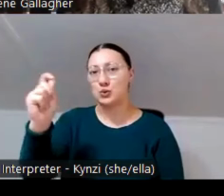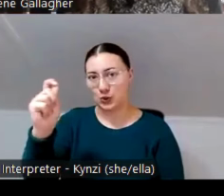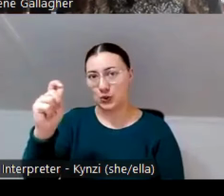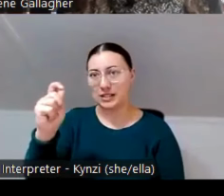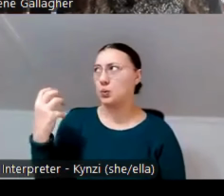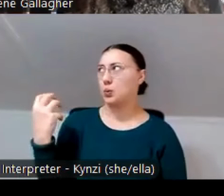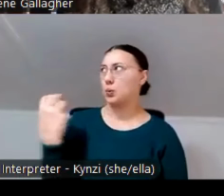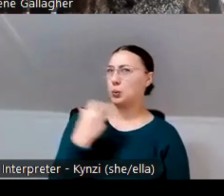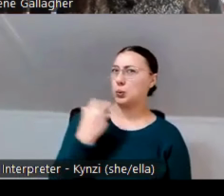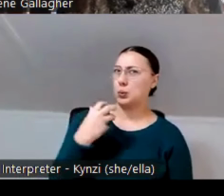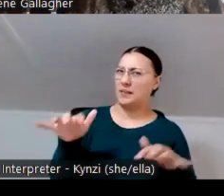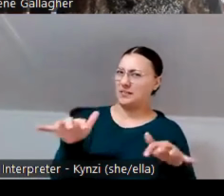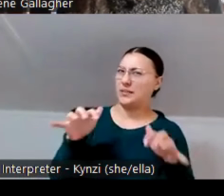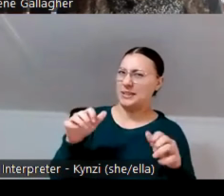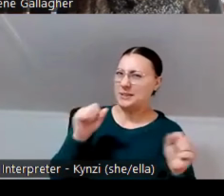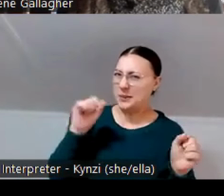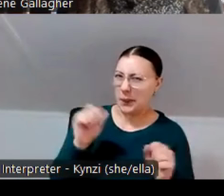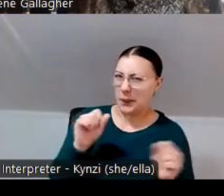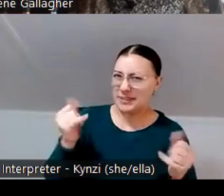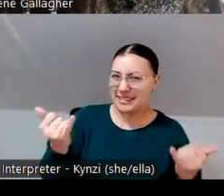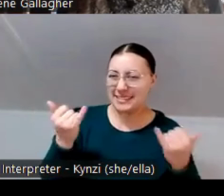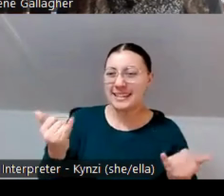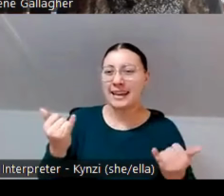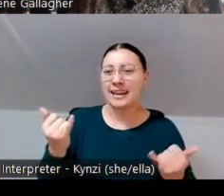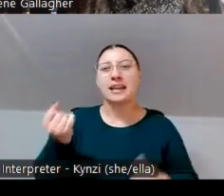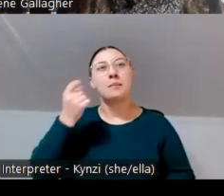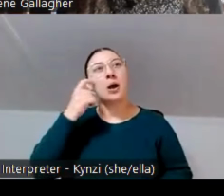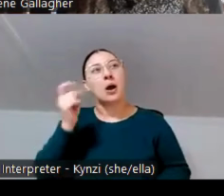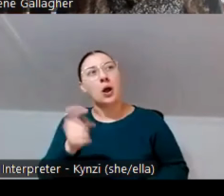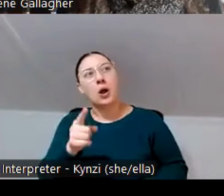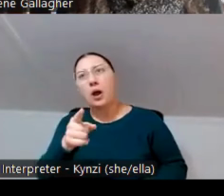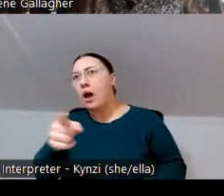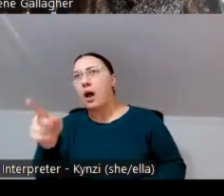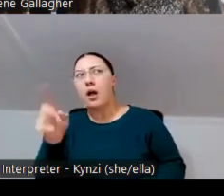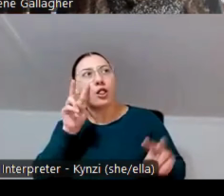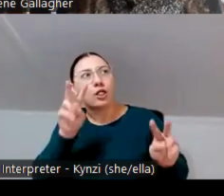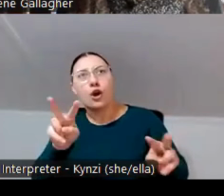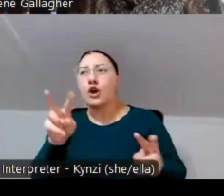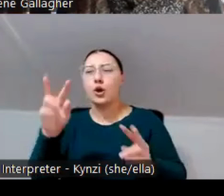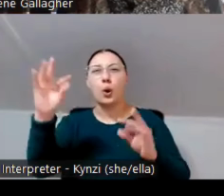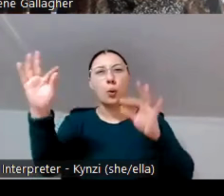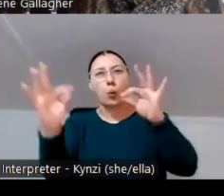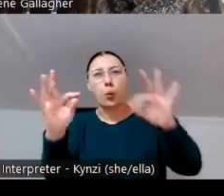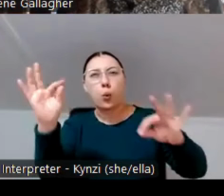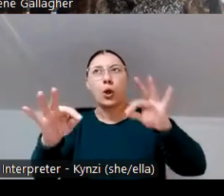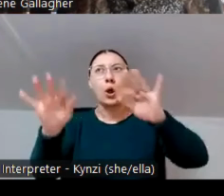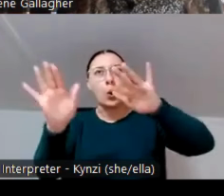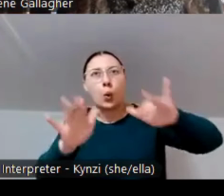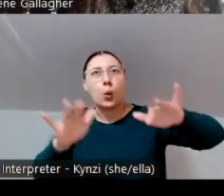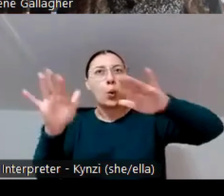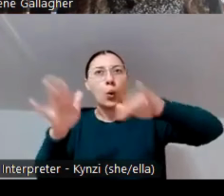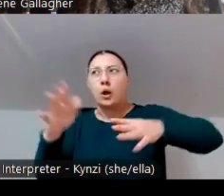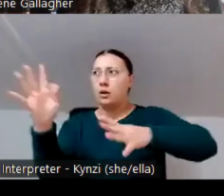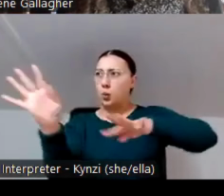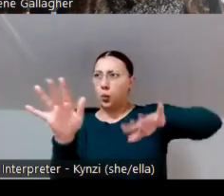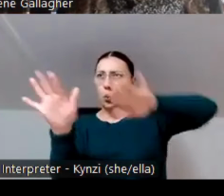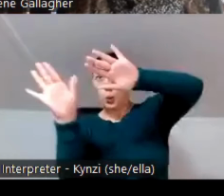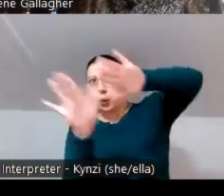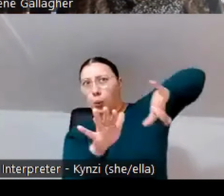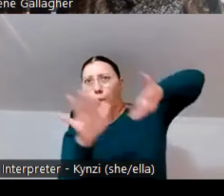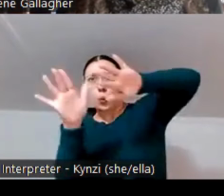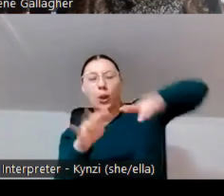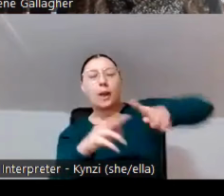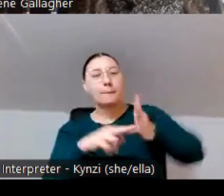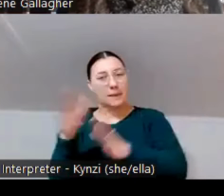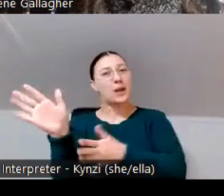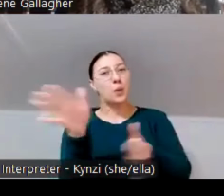is light. And it is precipitating for sure. Just look at all of this snow. I've got my boots, I've got